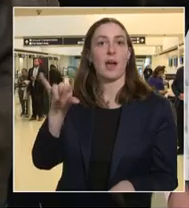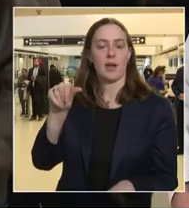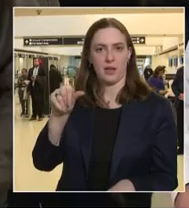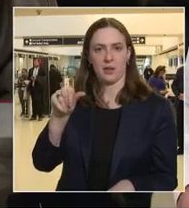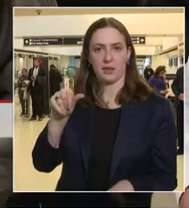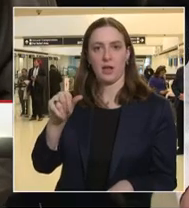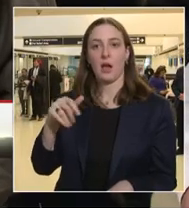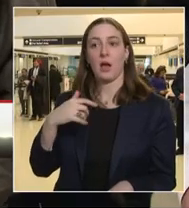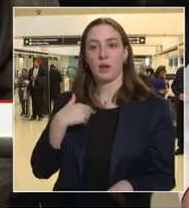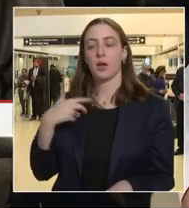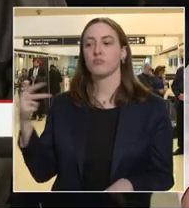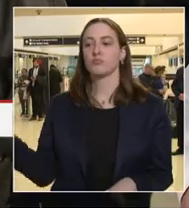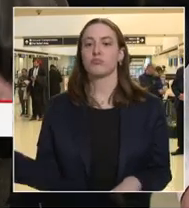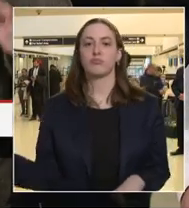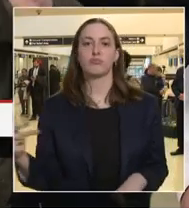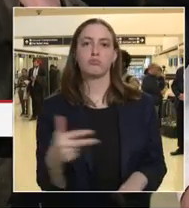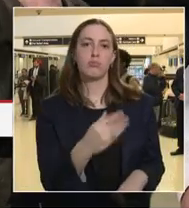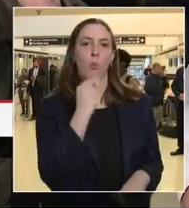see the collision,